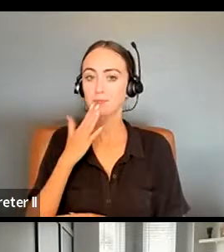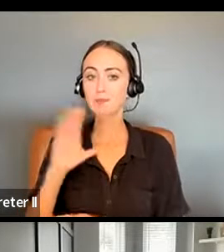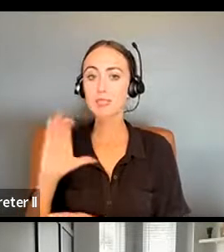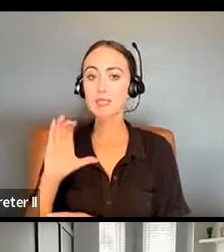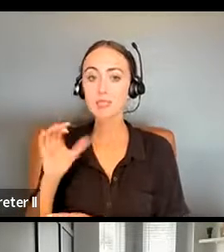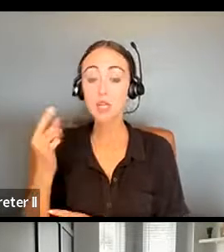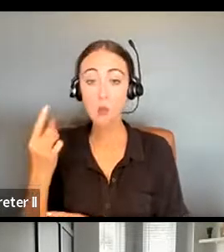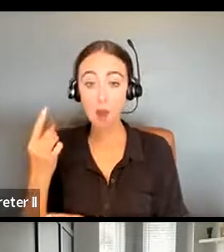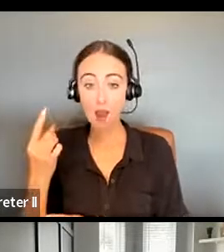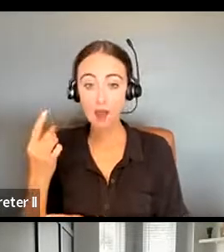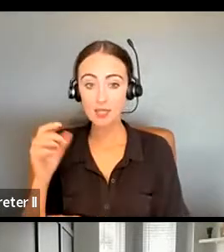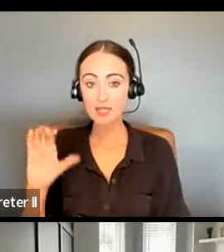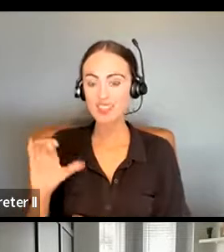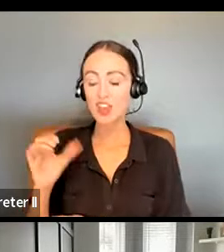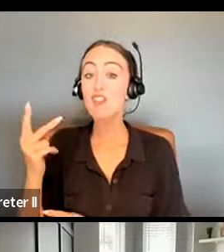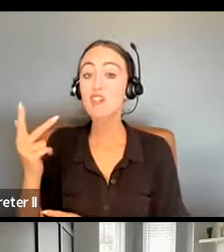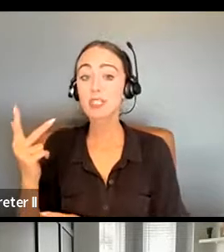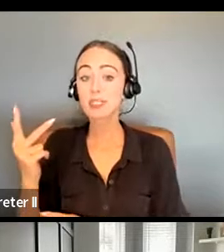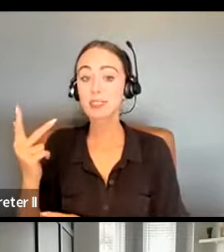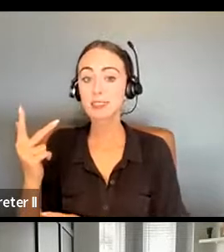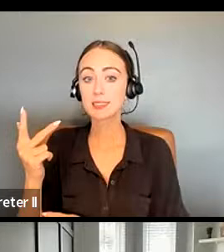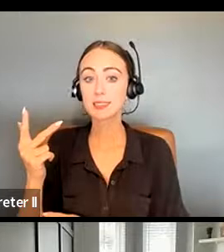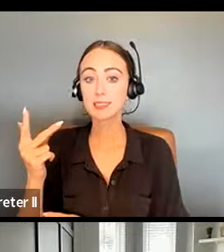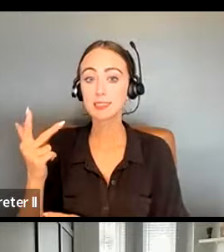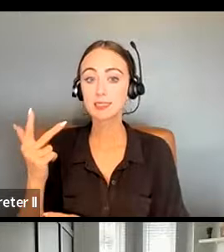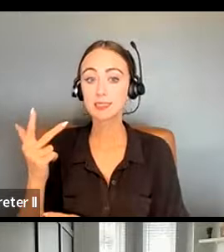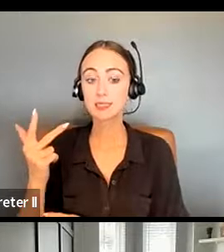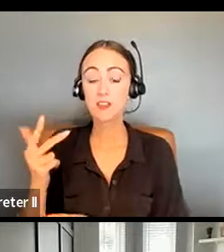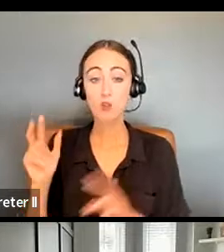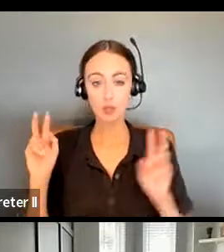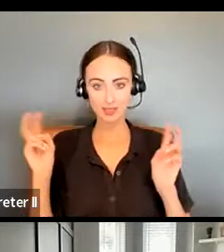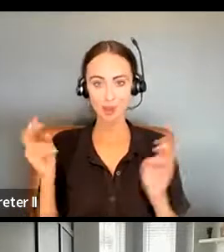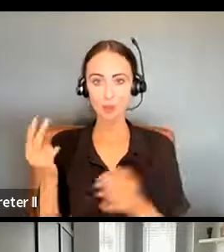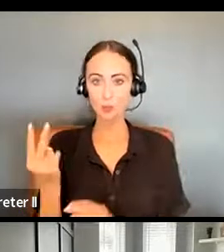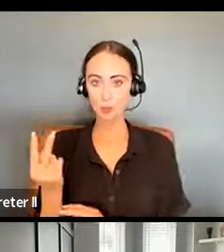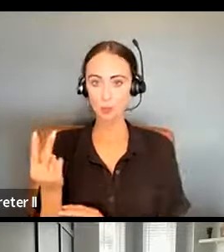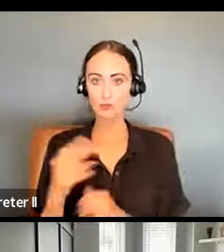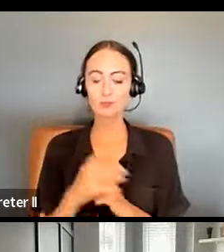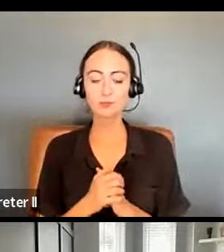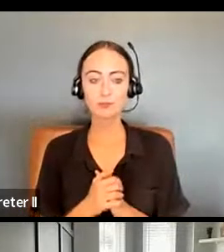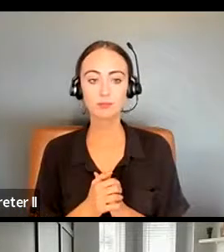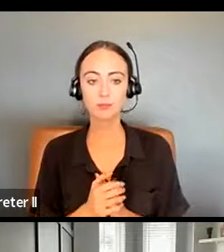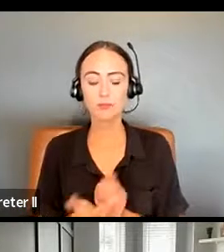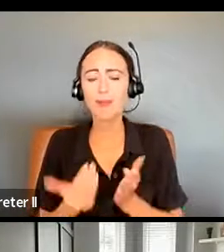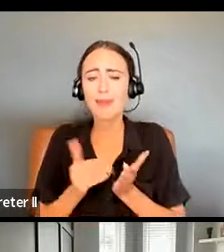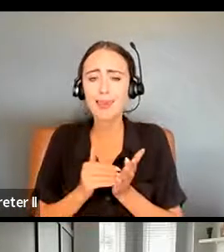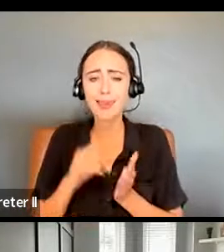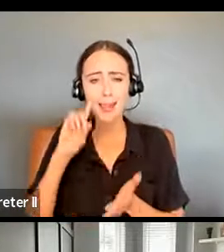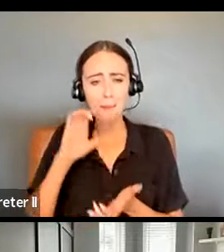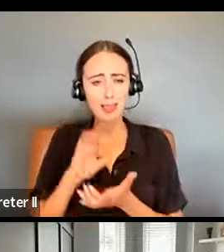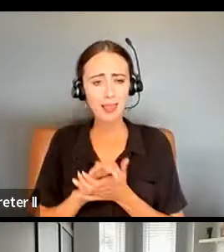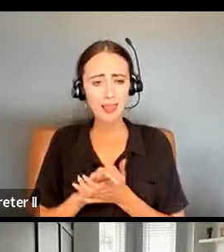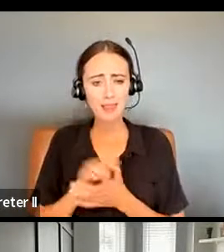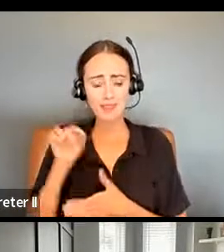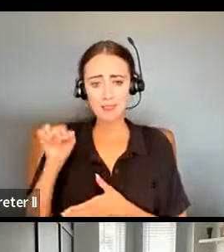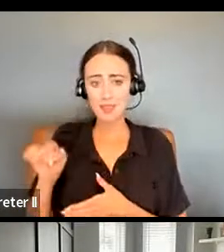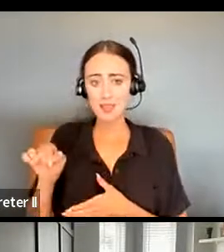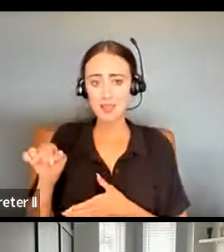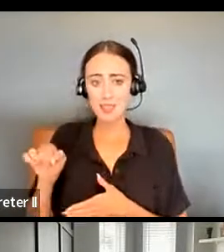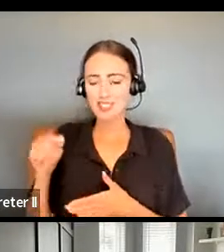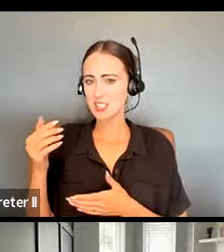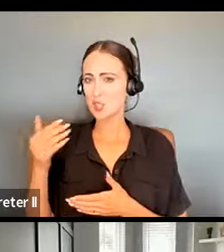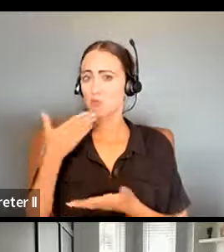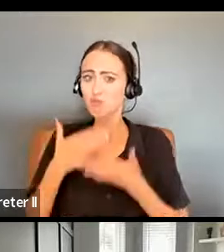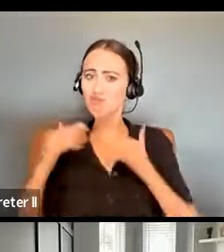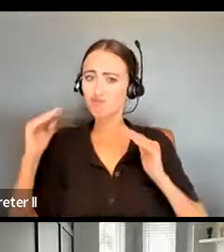C1 and C3 in Title II. So again, I believe this strikes the right balance